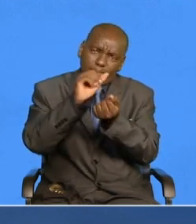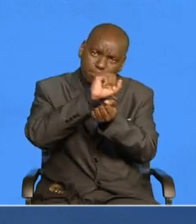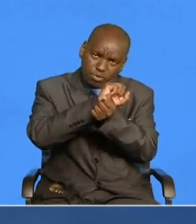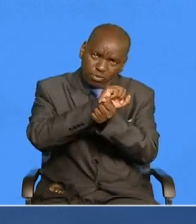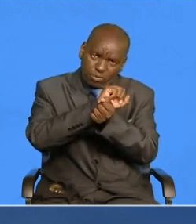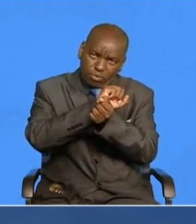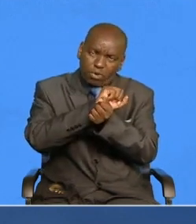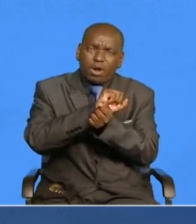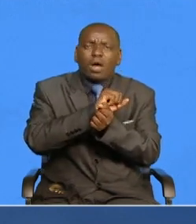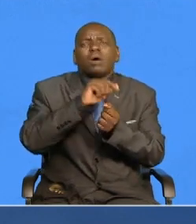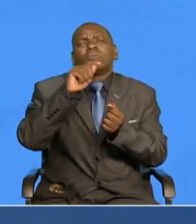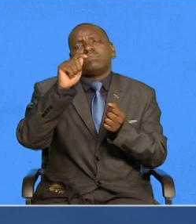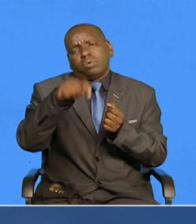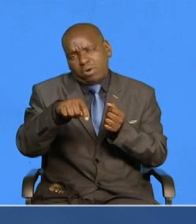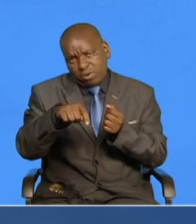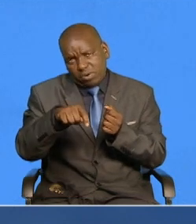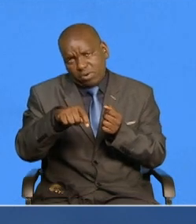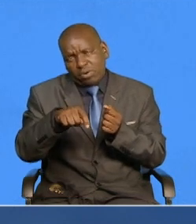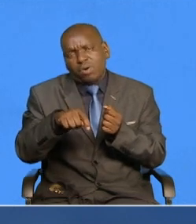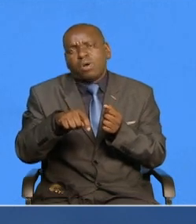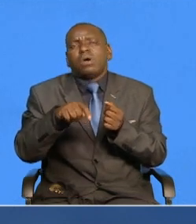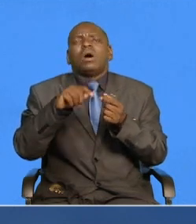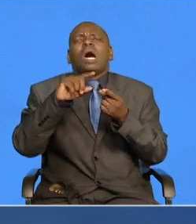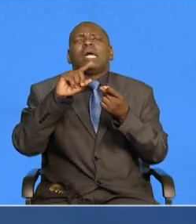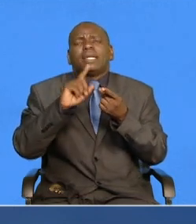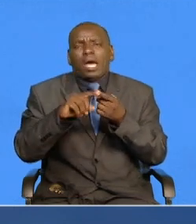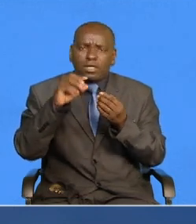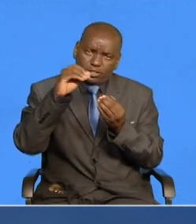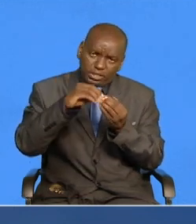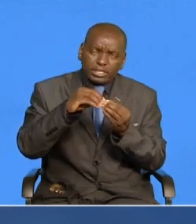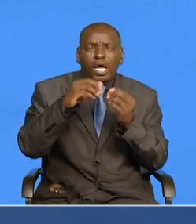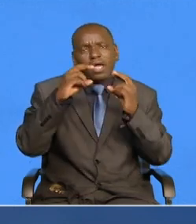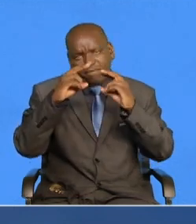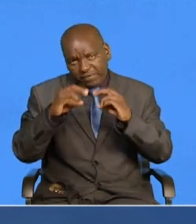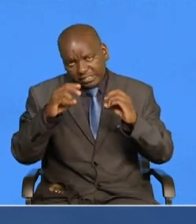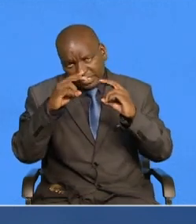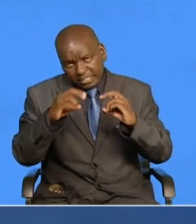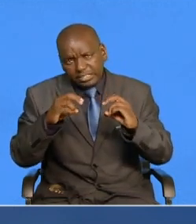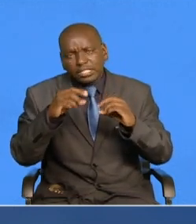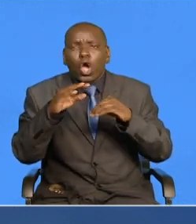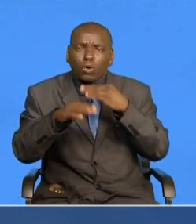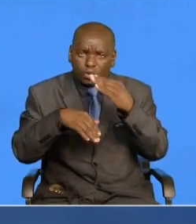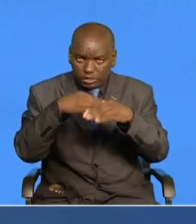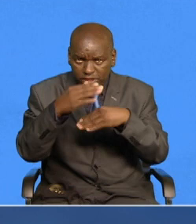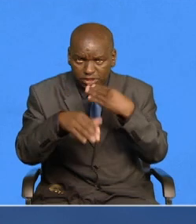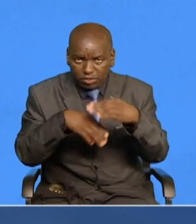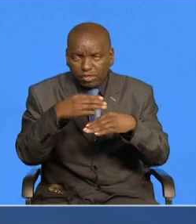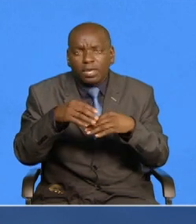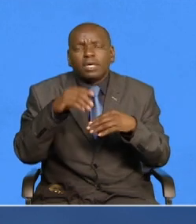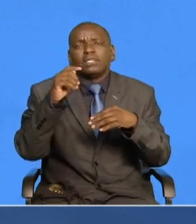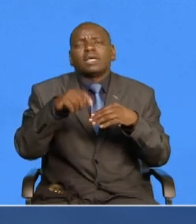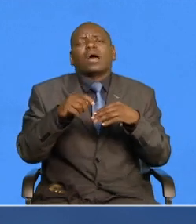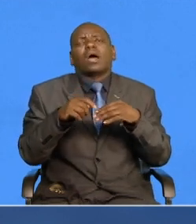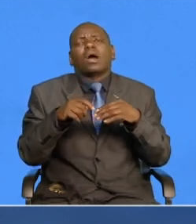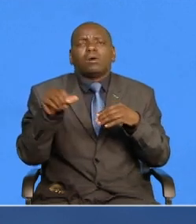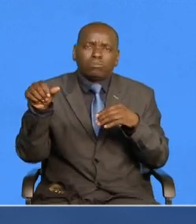Several people have been arrested rather. Additional investigations are in progress and the situation